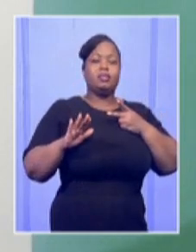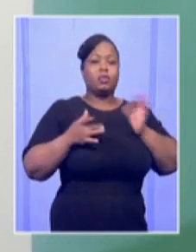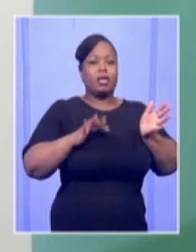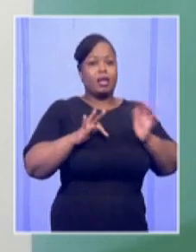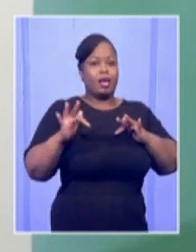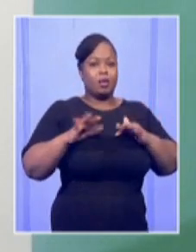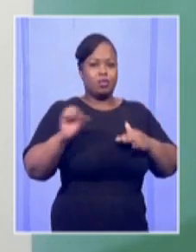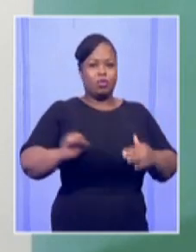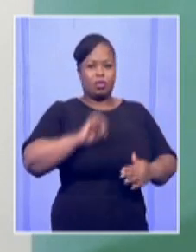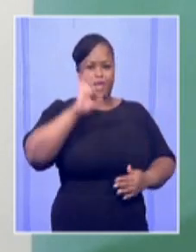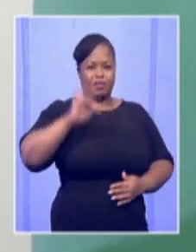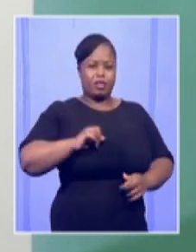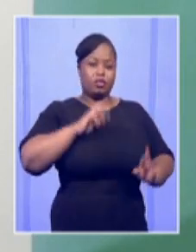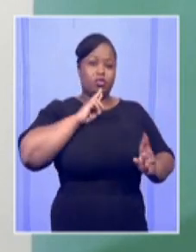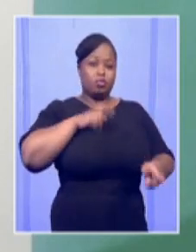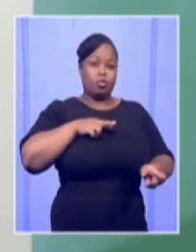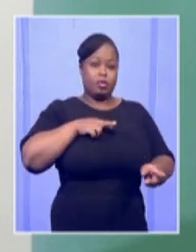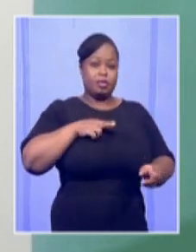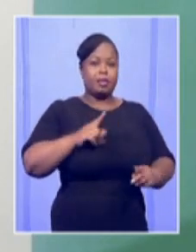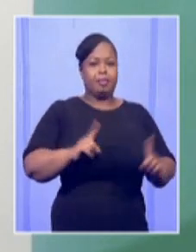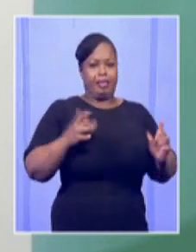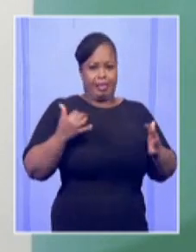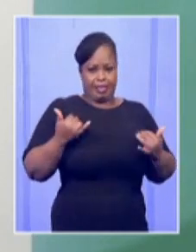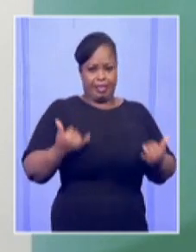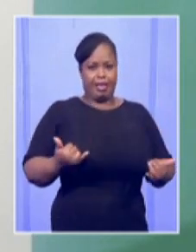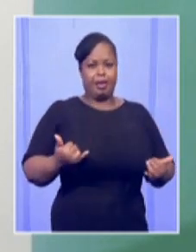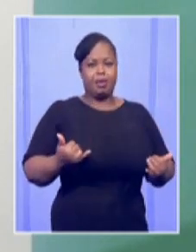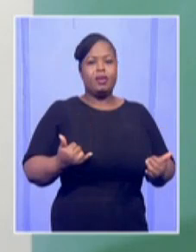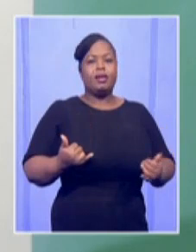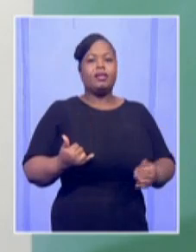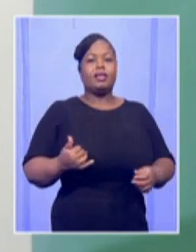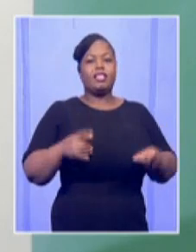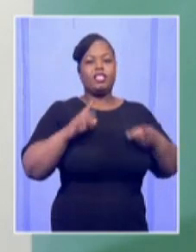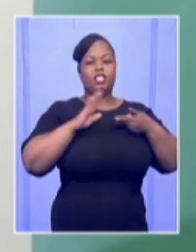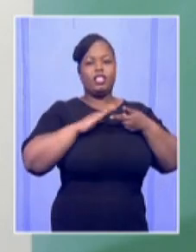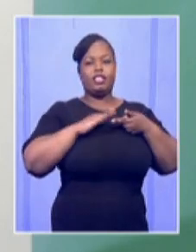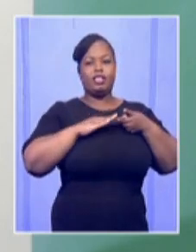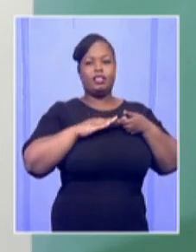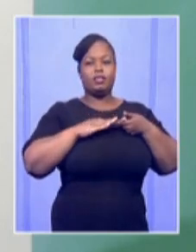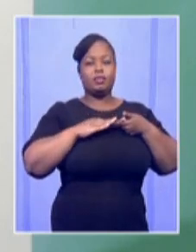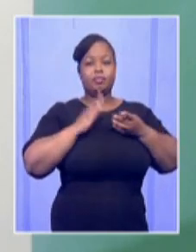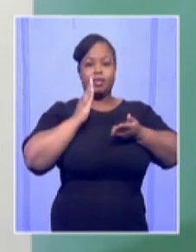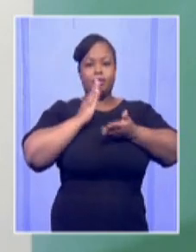Africa has actually responded. But now, I can guarantee you, there has been